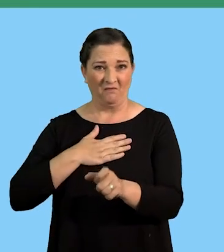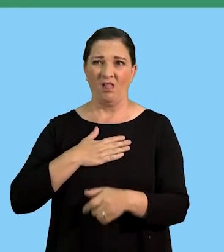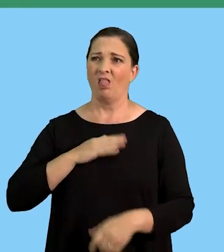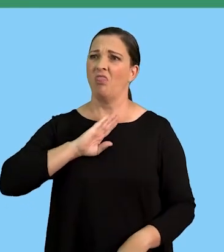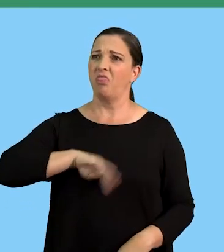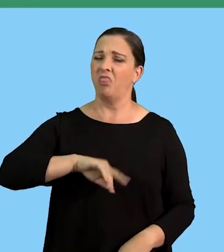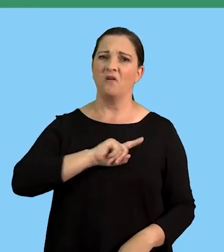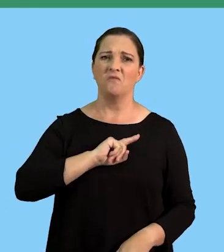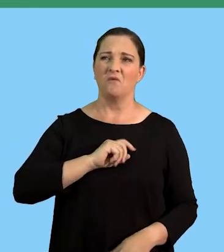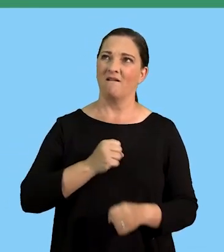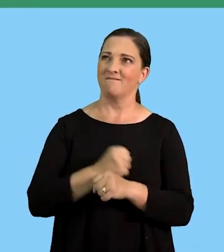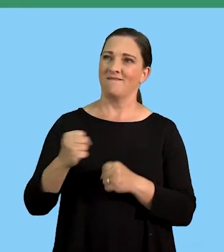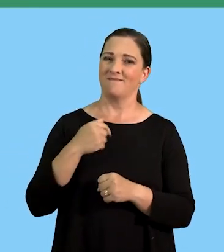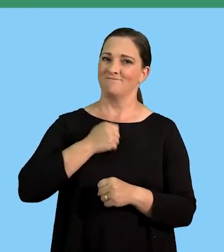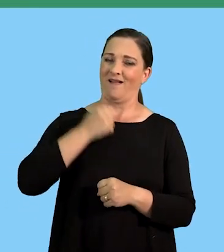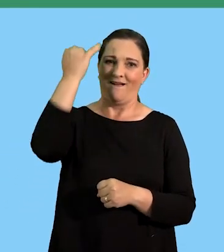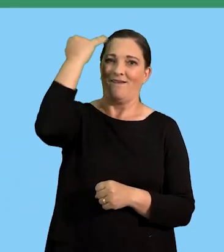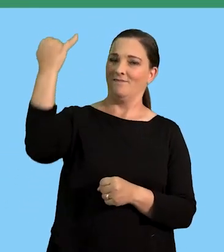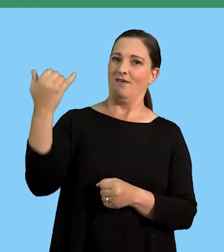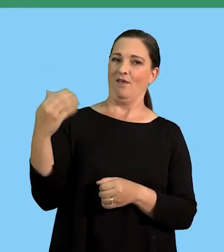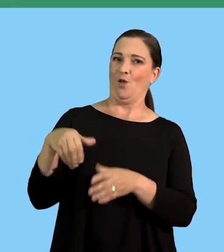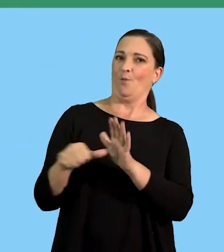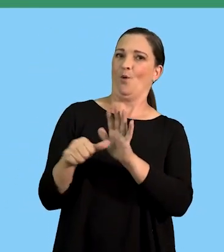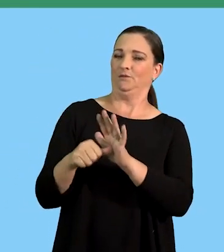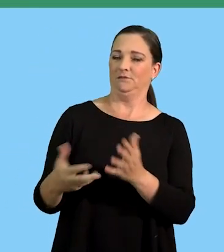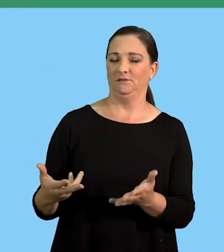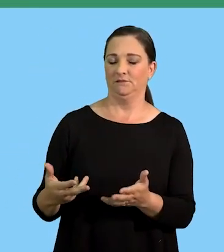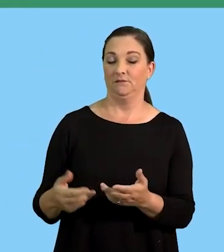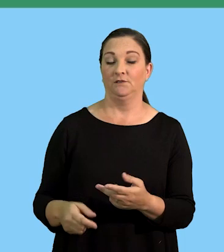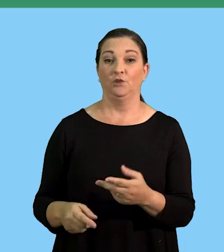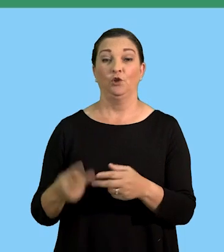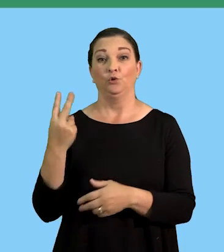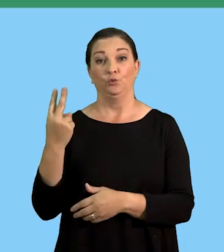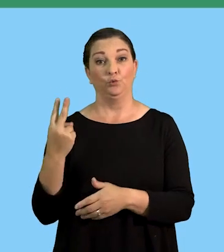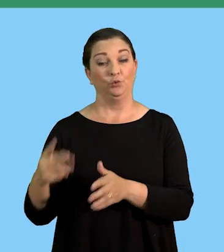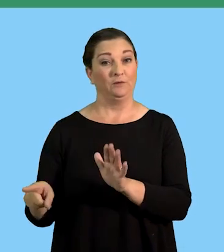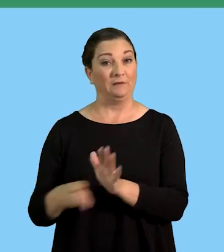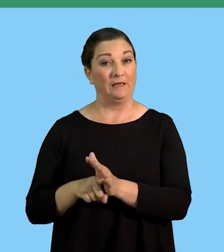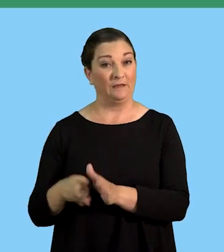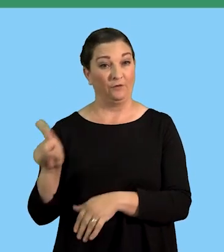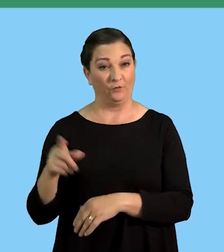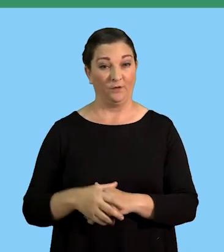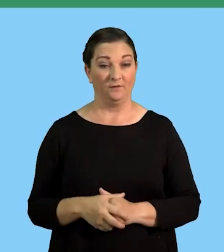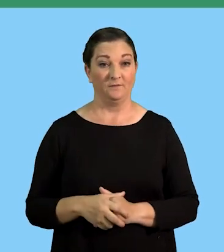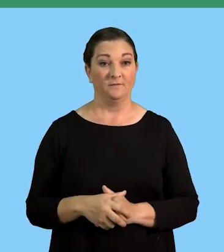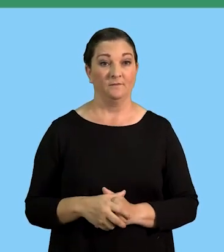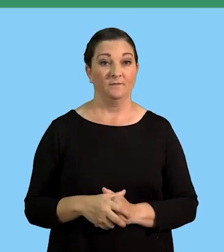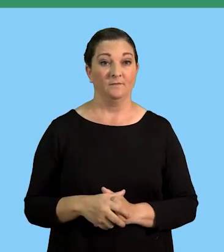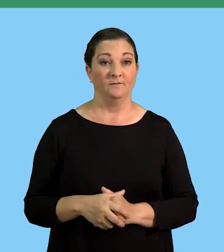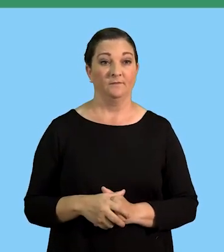become demotivated if their ideas are not considered. Number two of their negative is the idea that